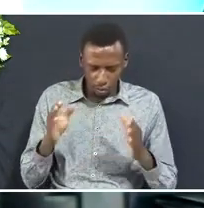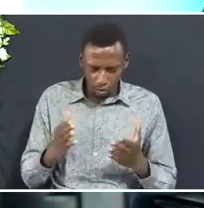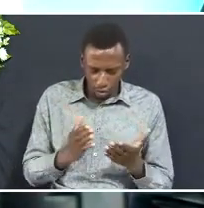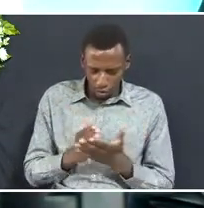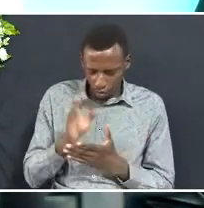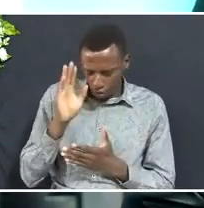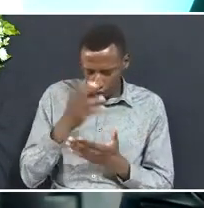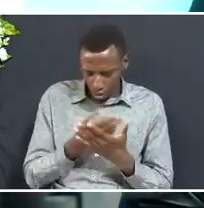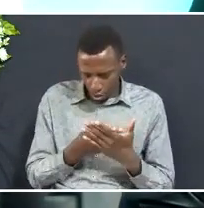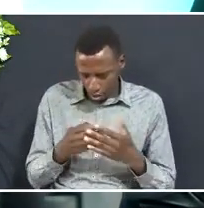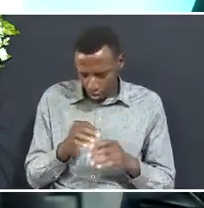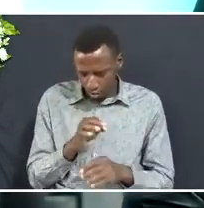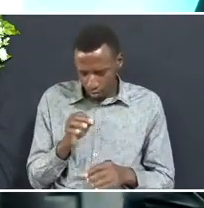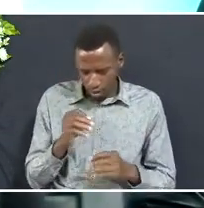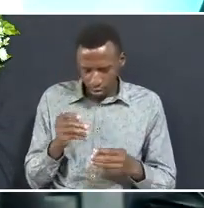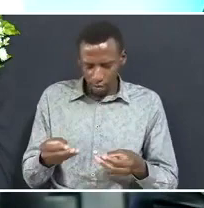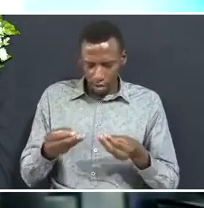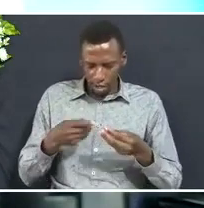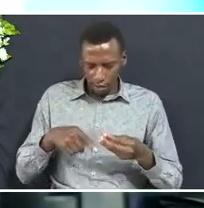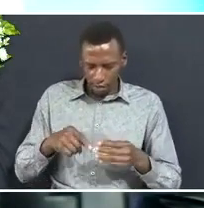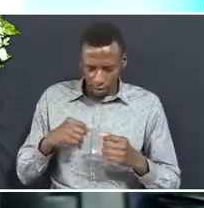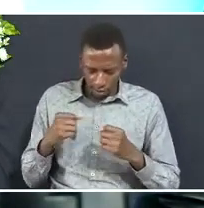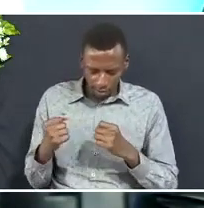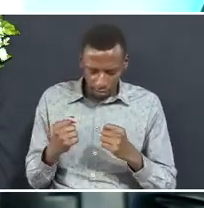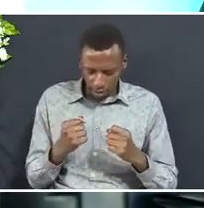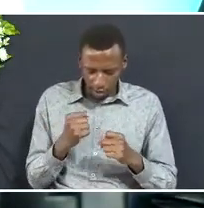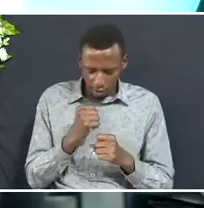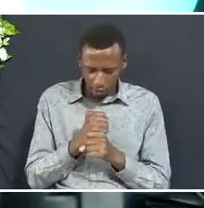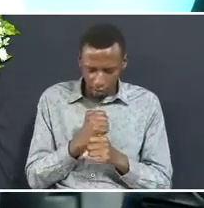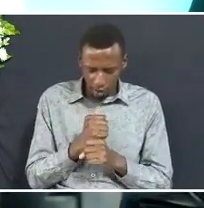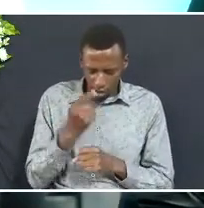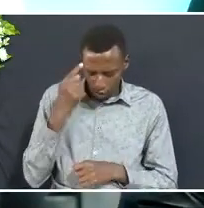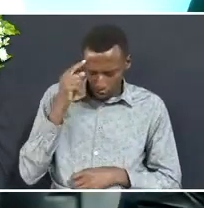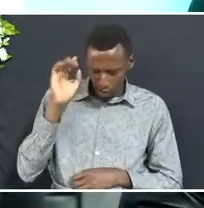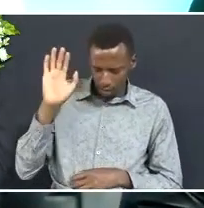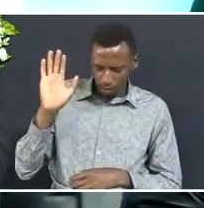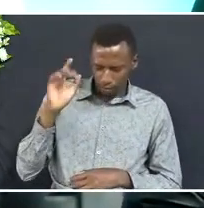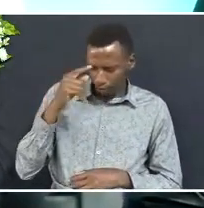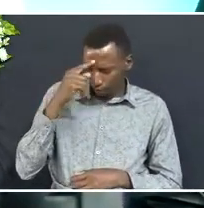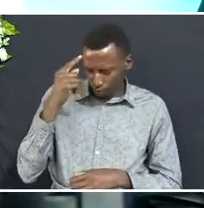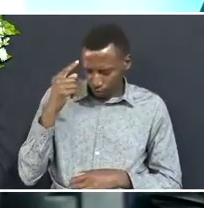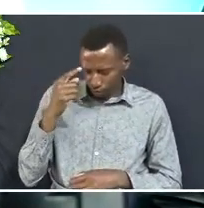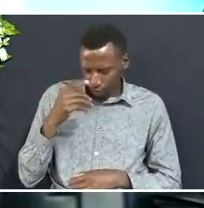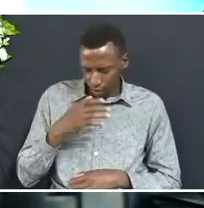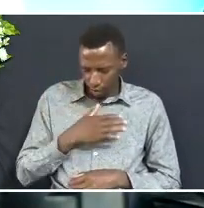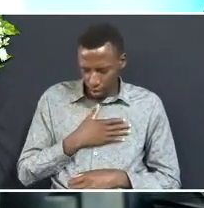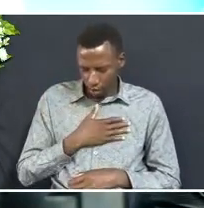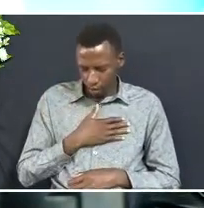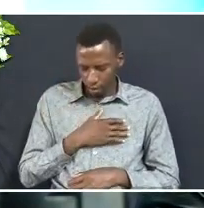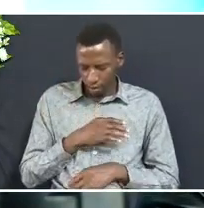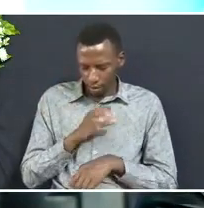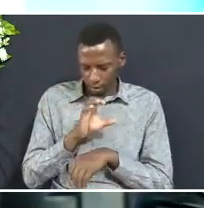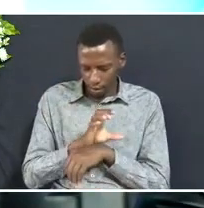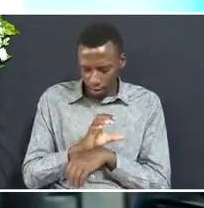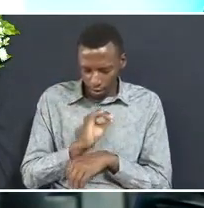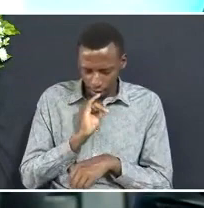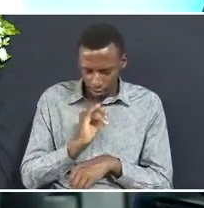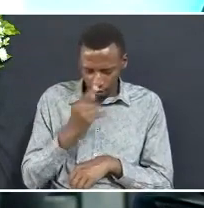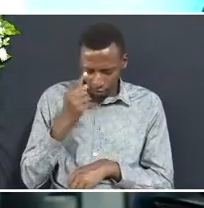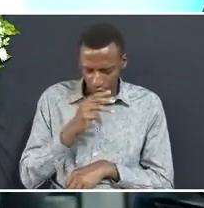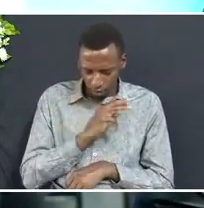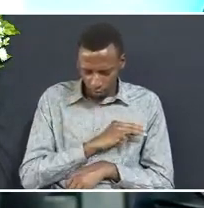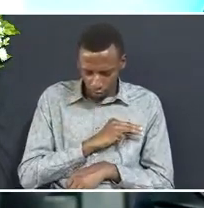Spirit, you're going to give us power to do your work, because our church is a church of